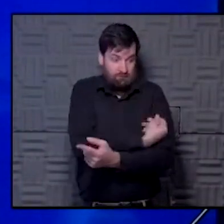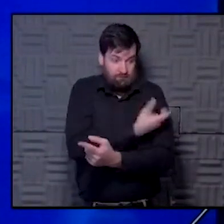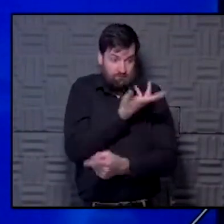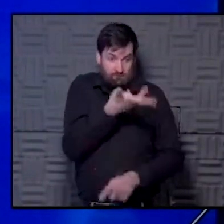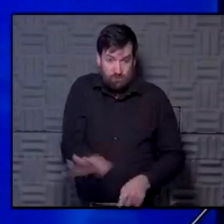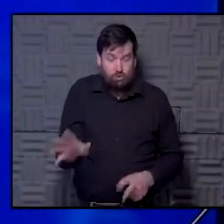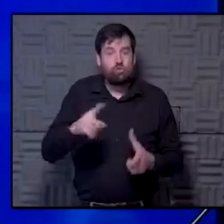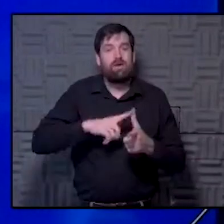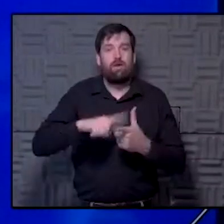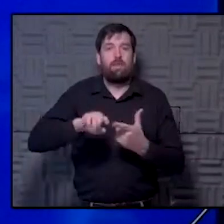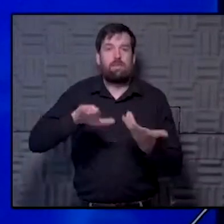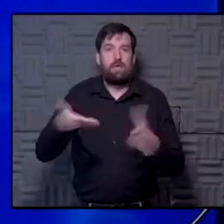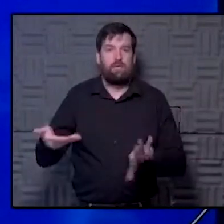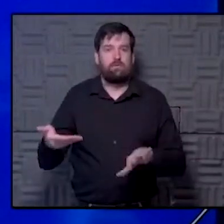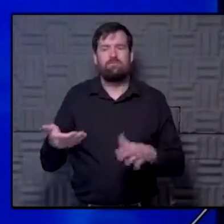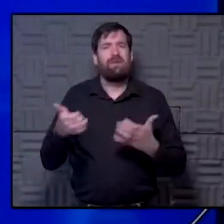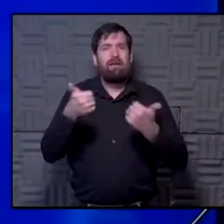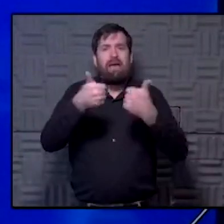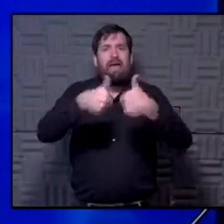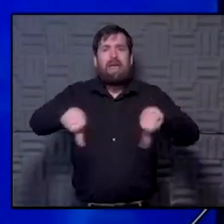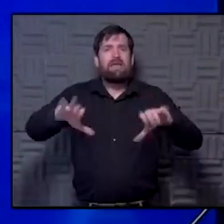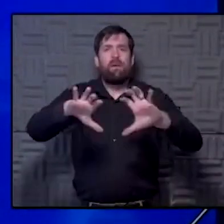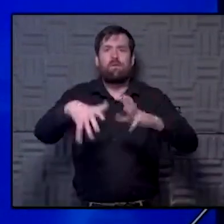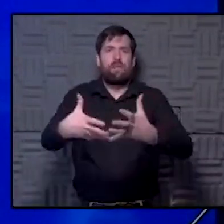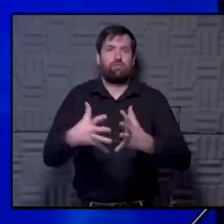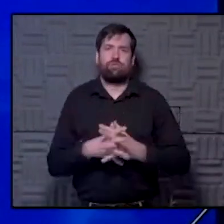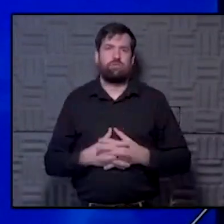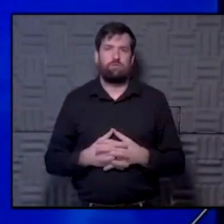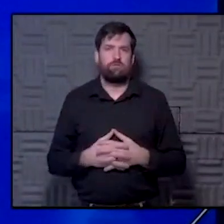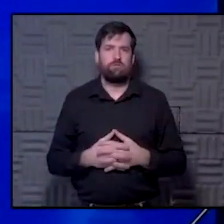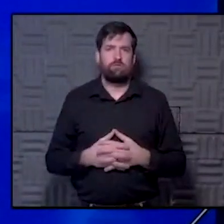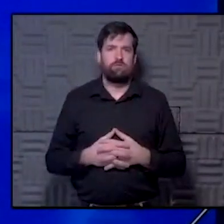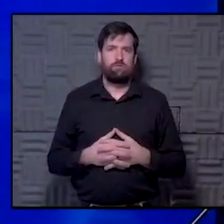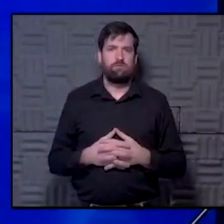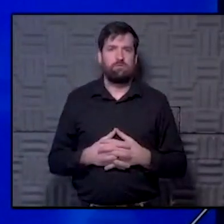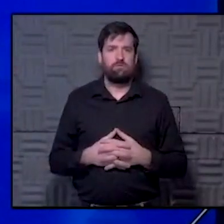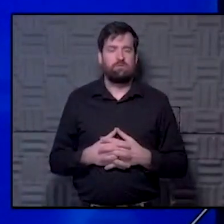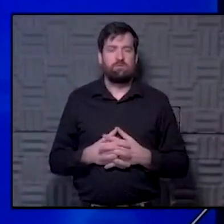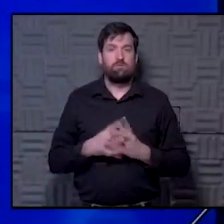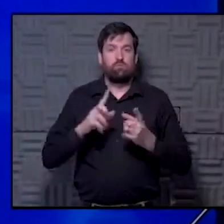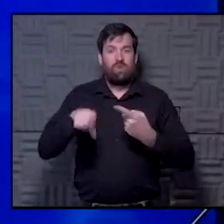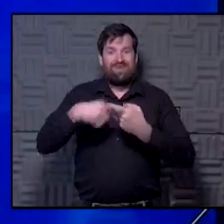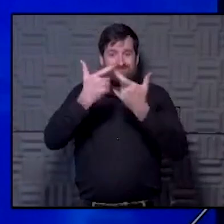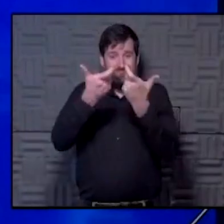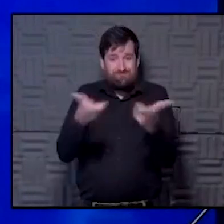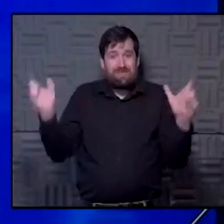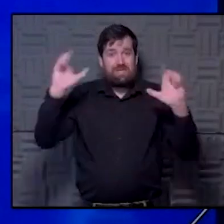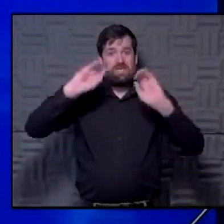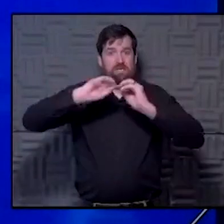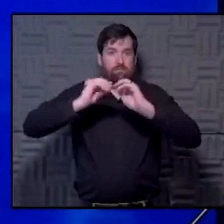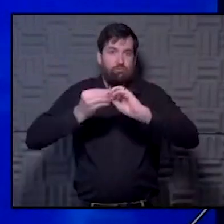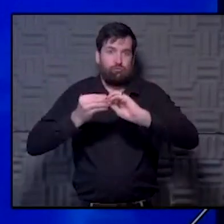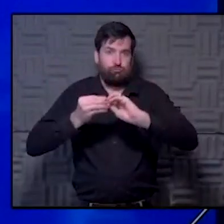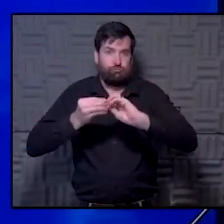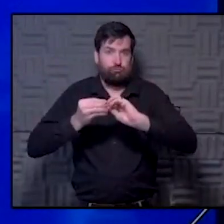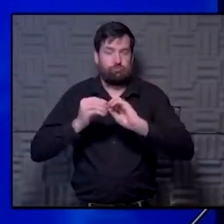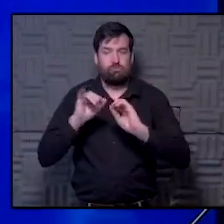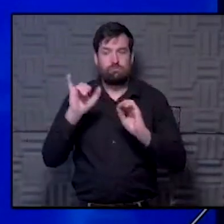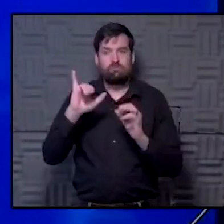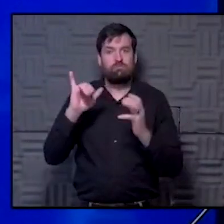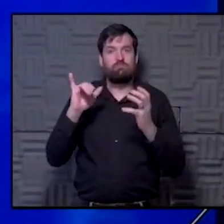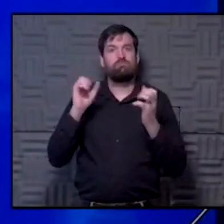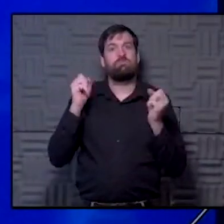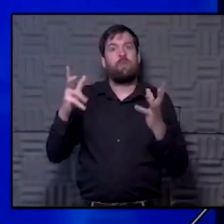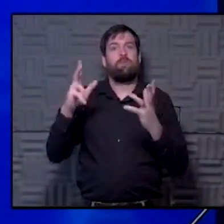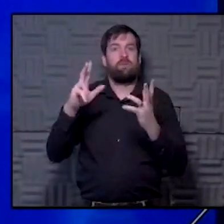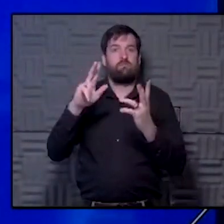vaccine. Any population, right? Any population we look at, especially when it's large, like the number of patients that have been